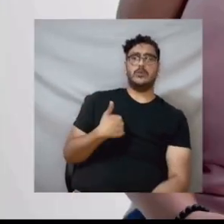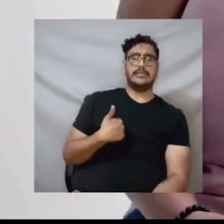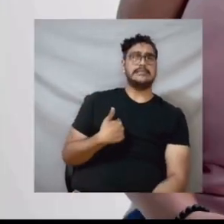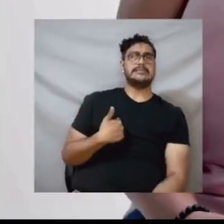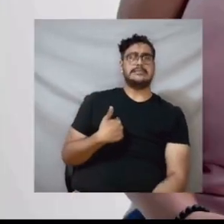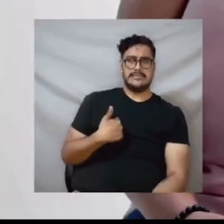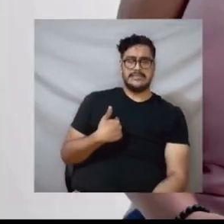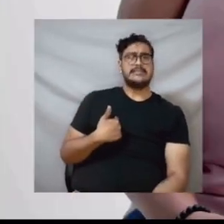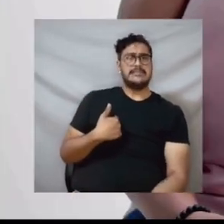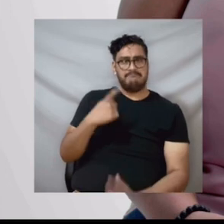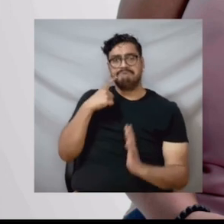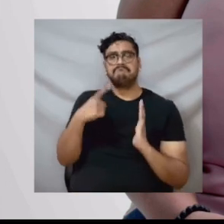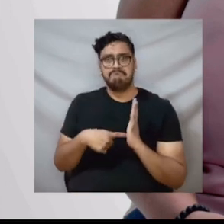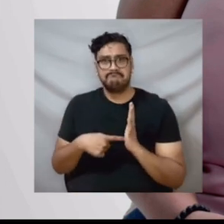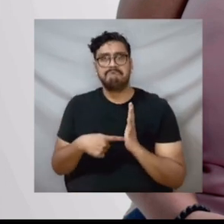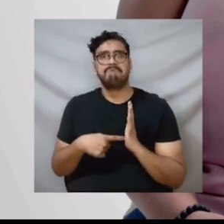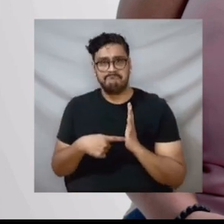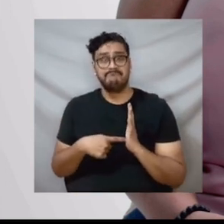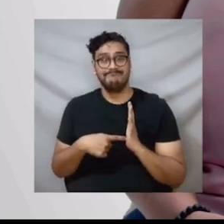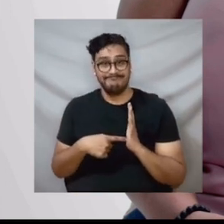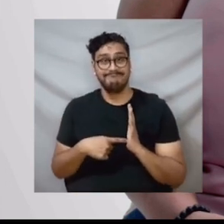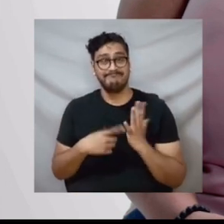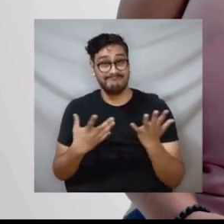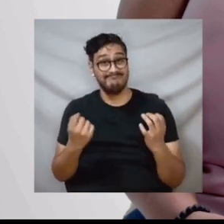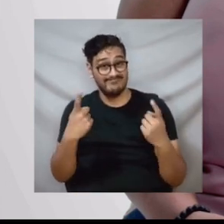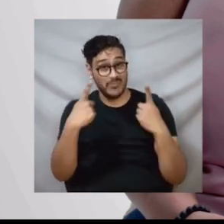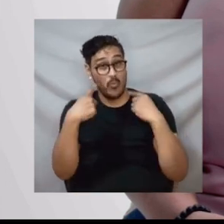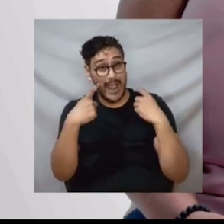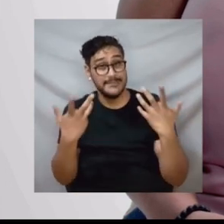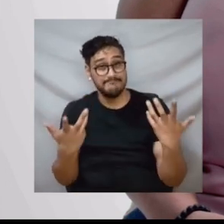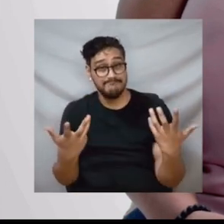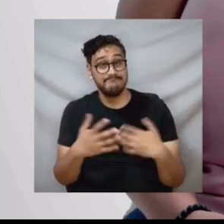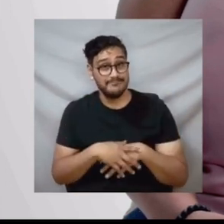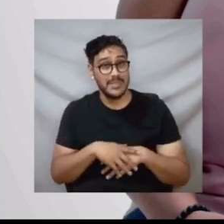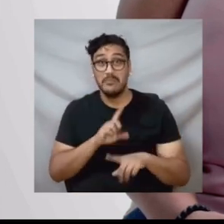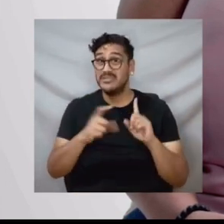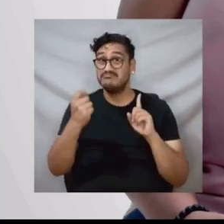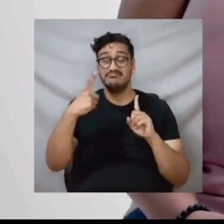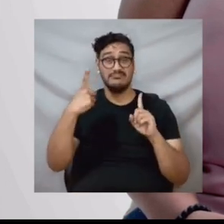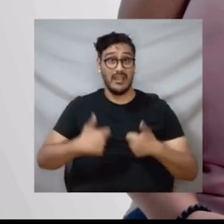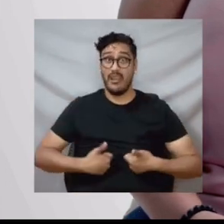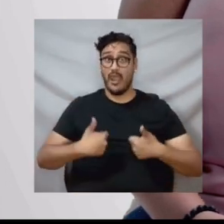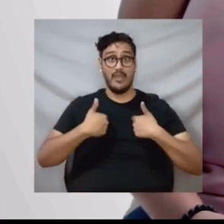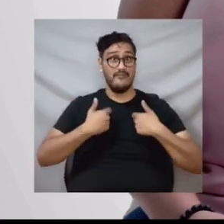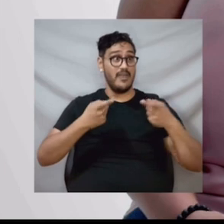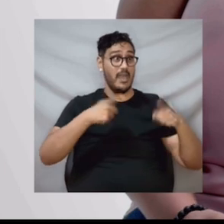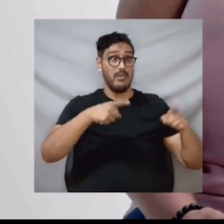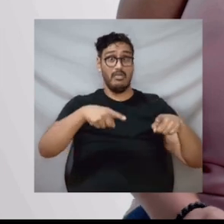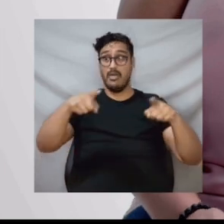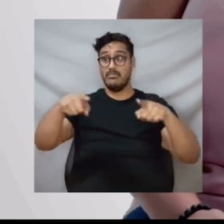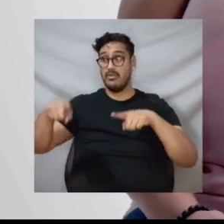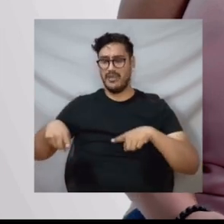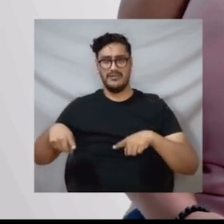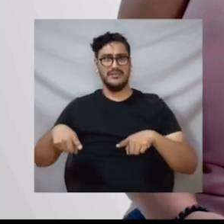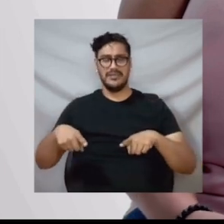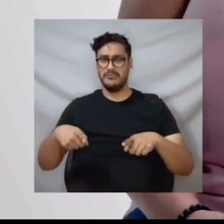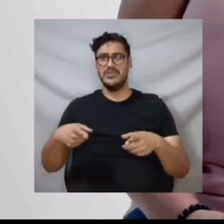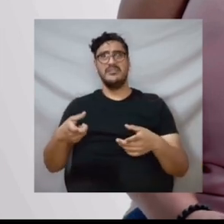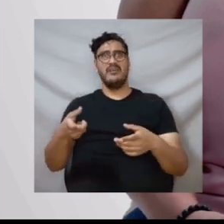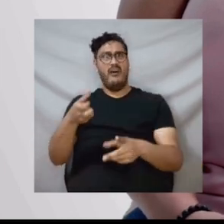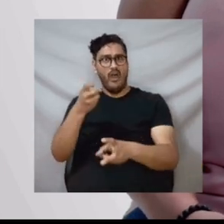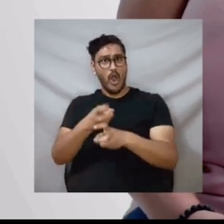i'm not gonna say they didn't but you know life takes us all in different directions and you know it was hard for them to keep